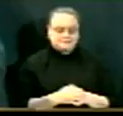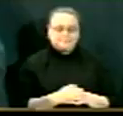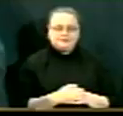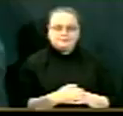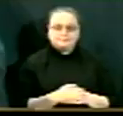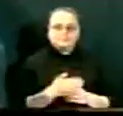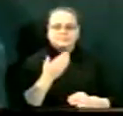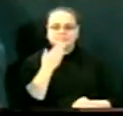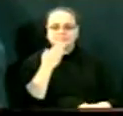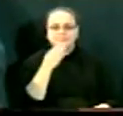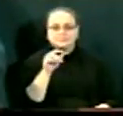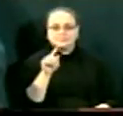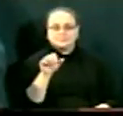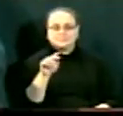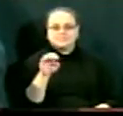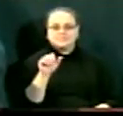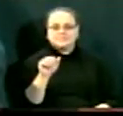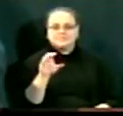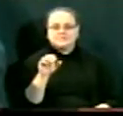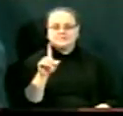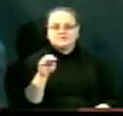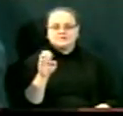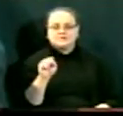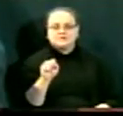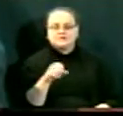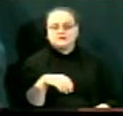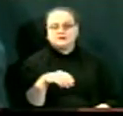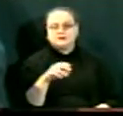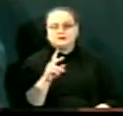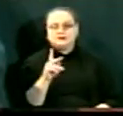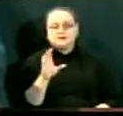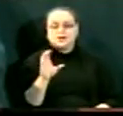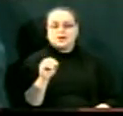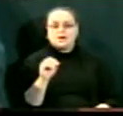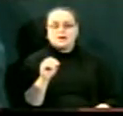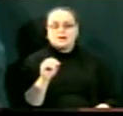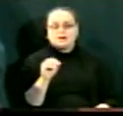you, Tony Coates, President of Knox County Education Association.